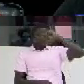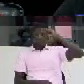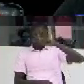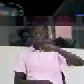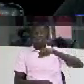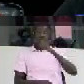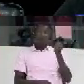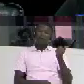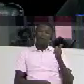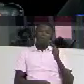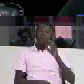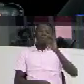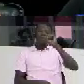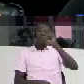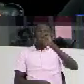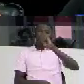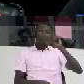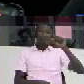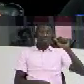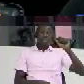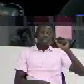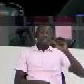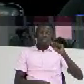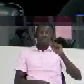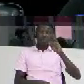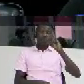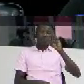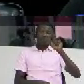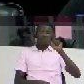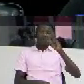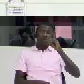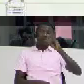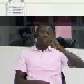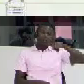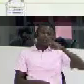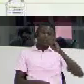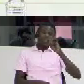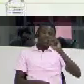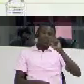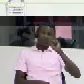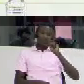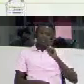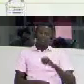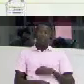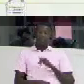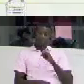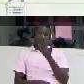dugga ak ka nga xam ne moo nekkoon IGP and Sir Jesus Badji. waaw. Yes.